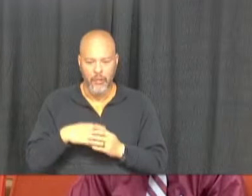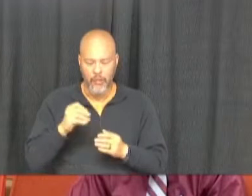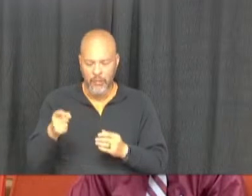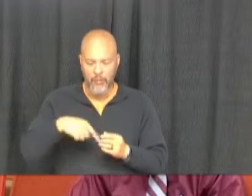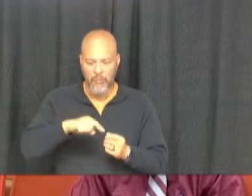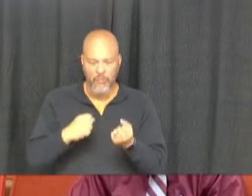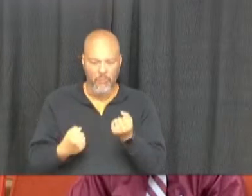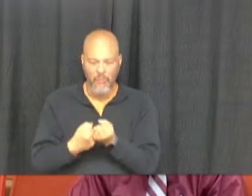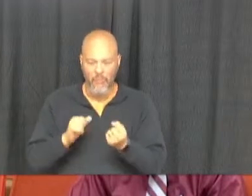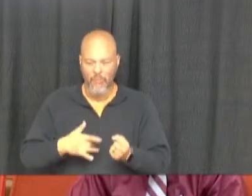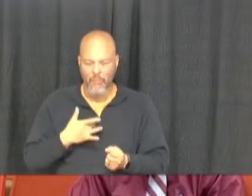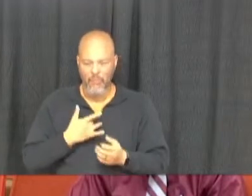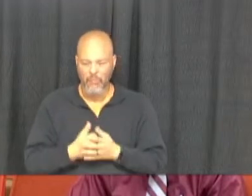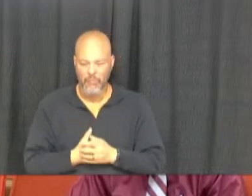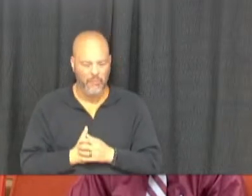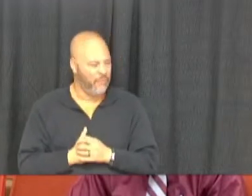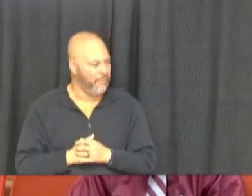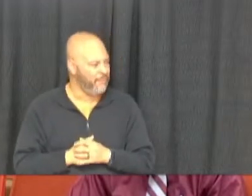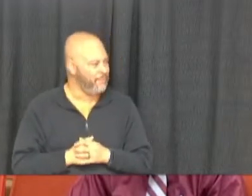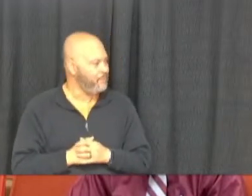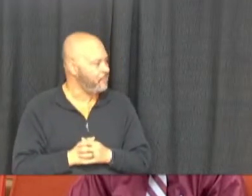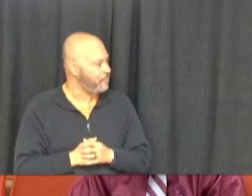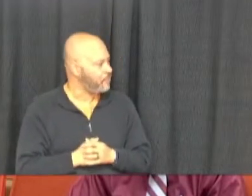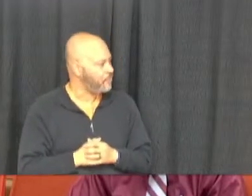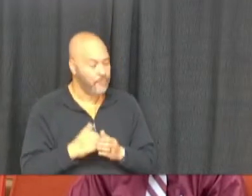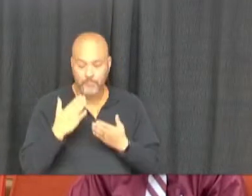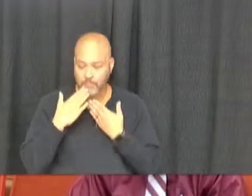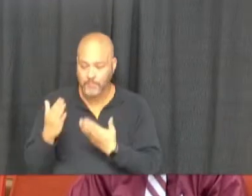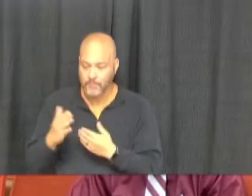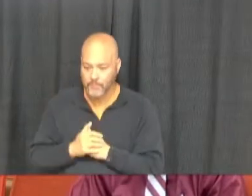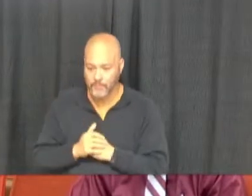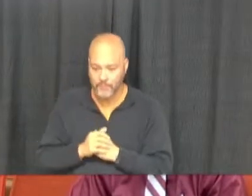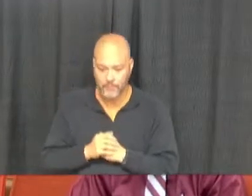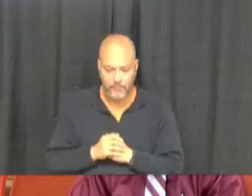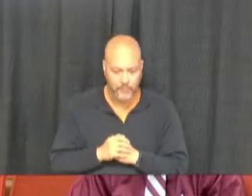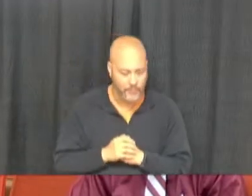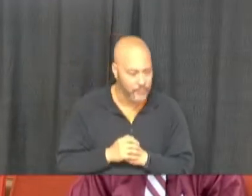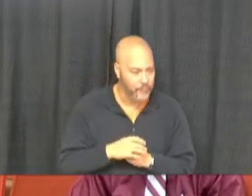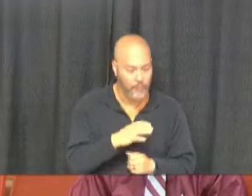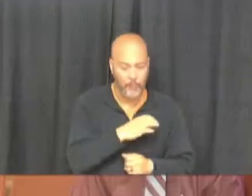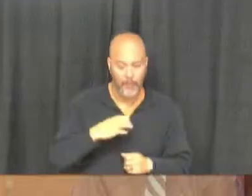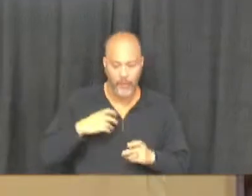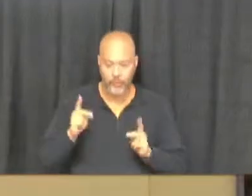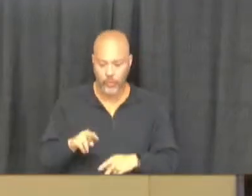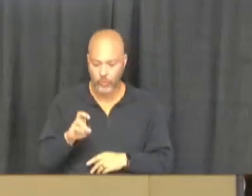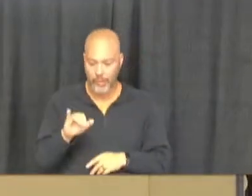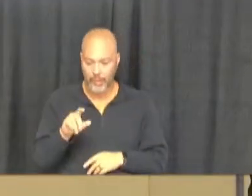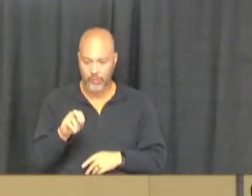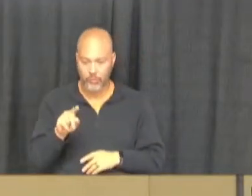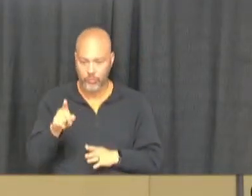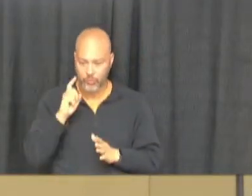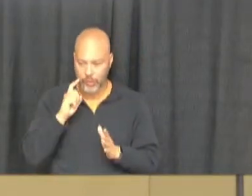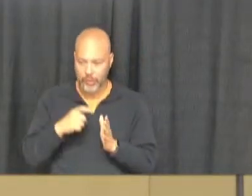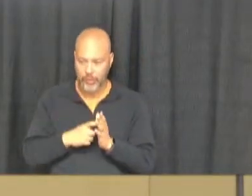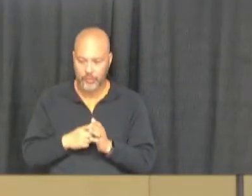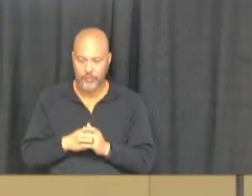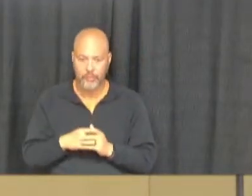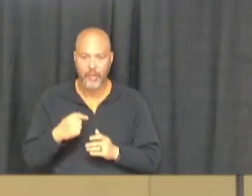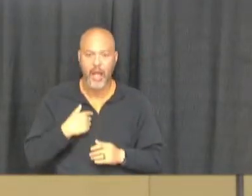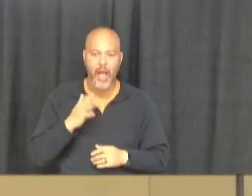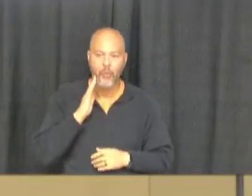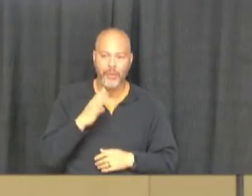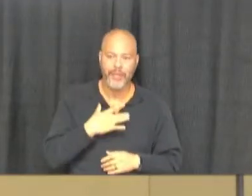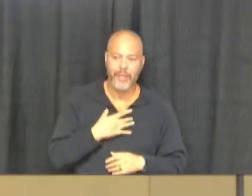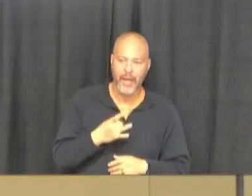supported this effort. All right. Thank you. Councilperson Reynolds, you're recognized. Yeah, I'd like